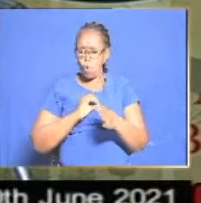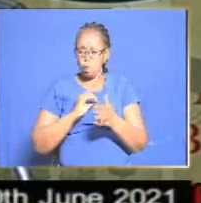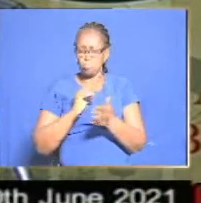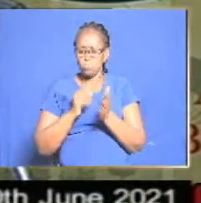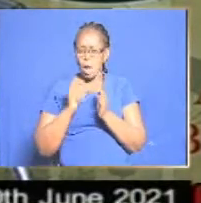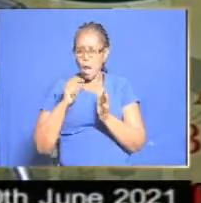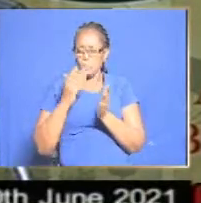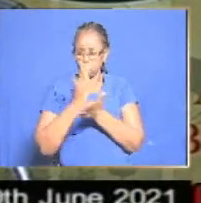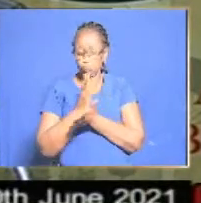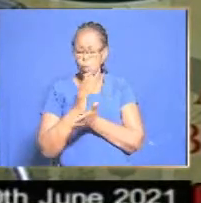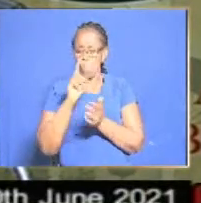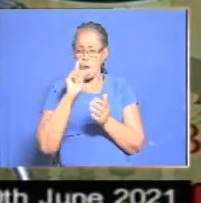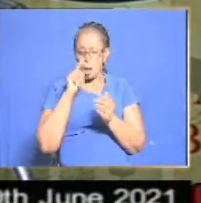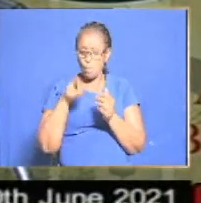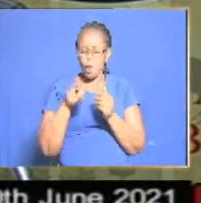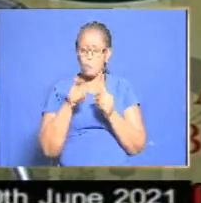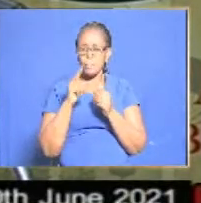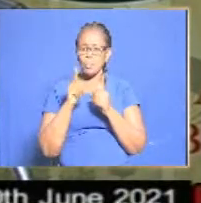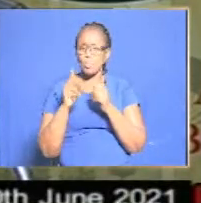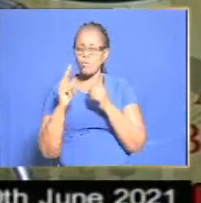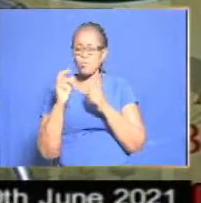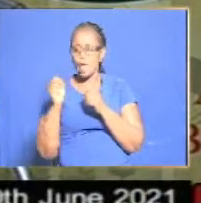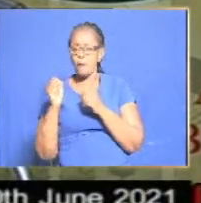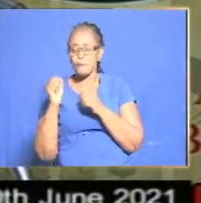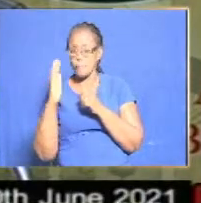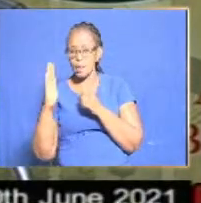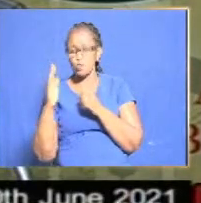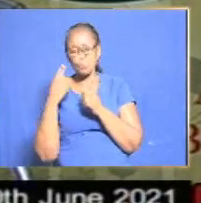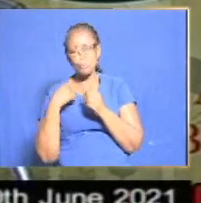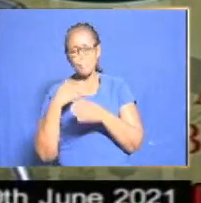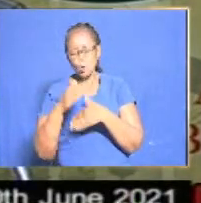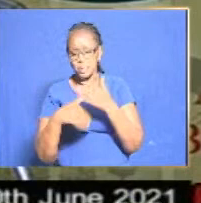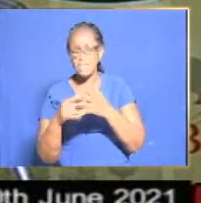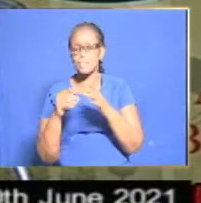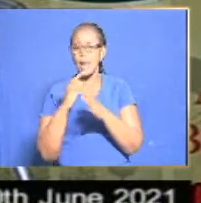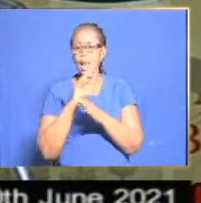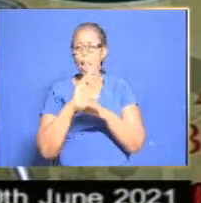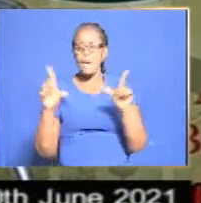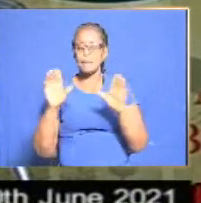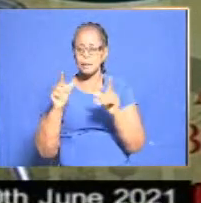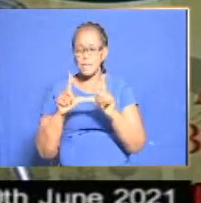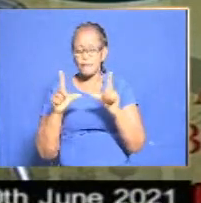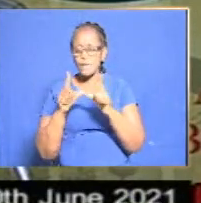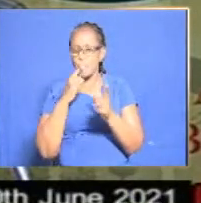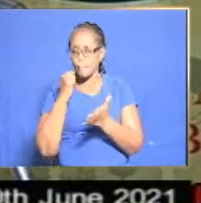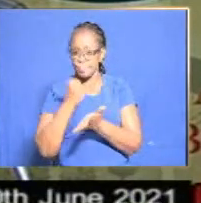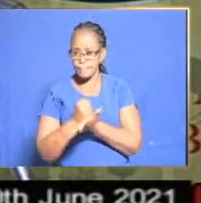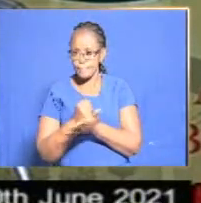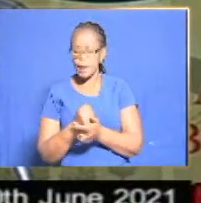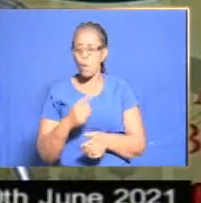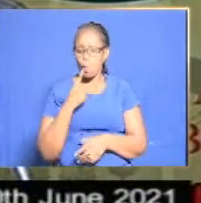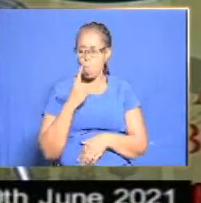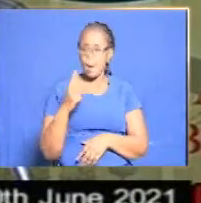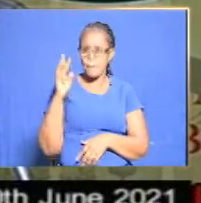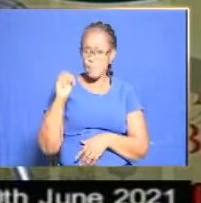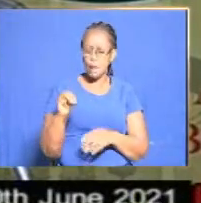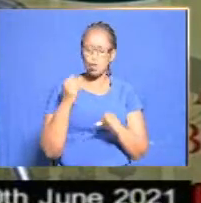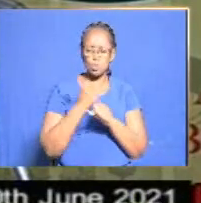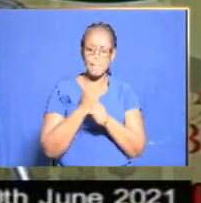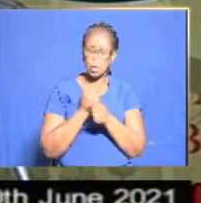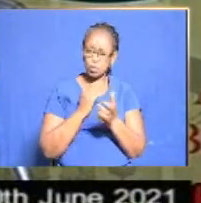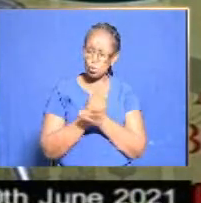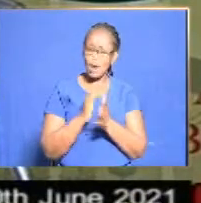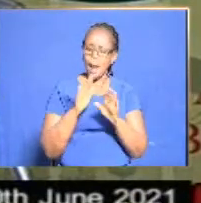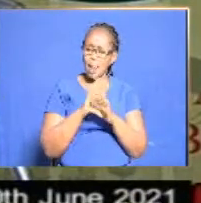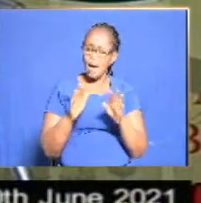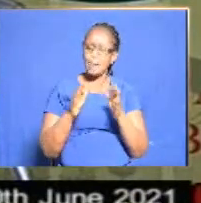1.5 billion for processing and registration of title deeds, Kenya shilling 600 million for digitization of land registries,